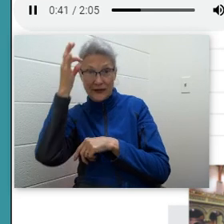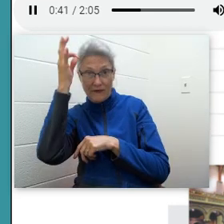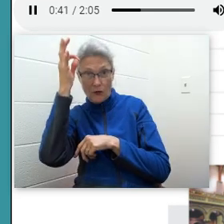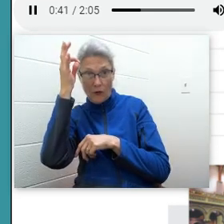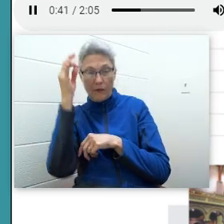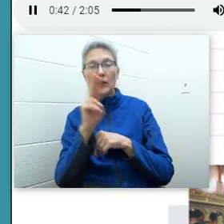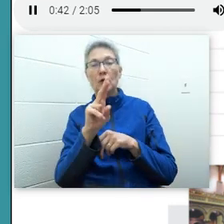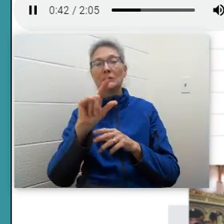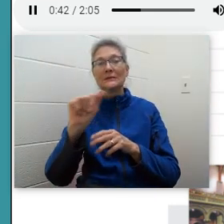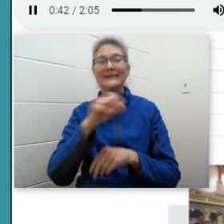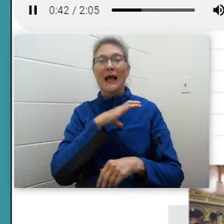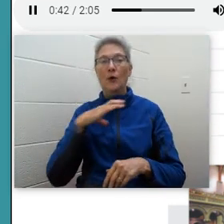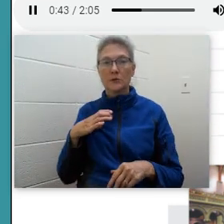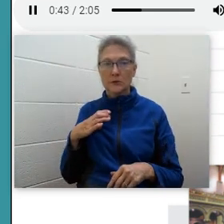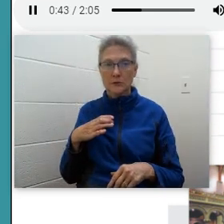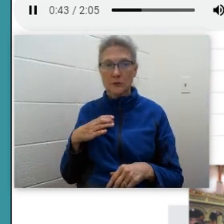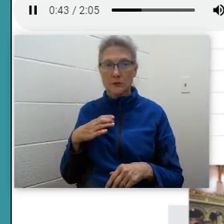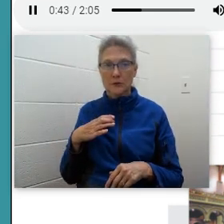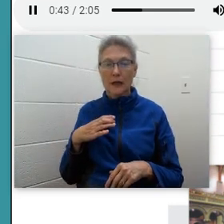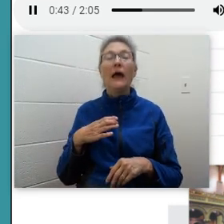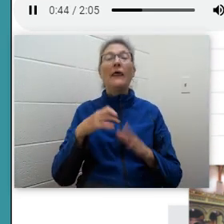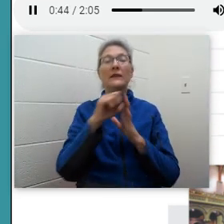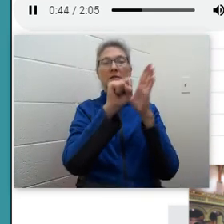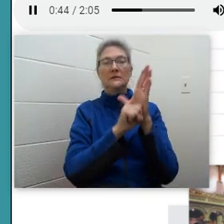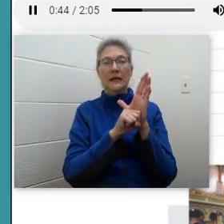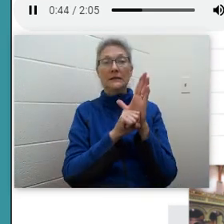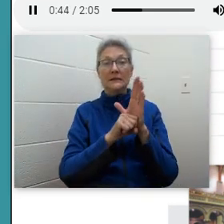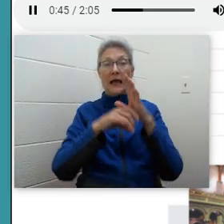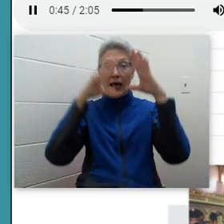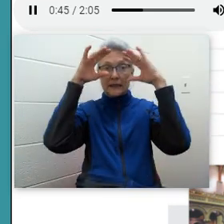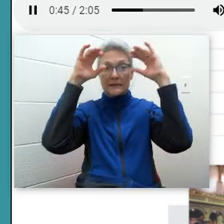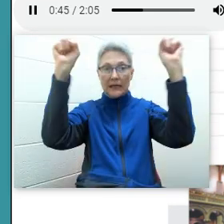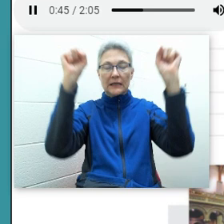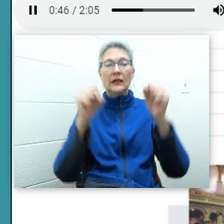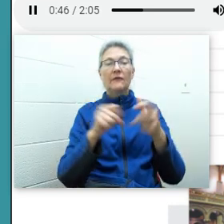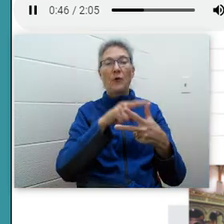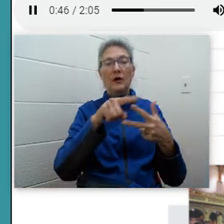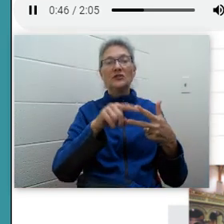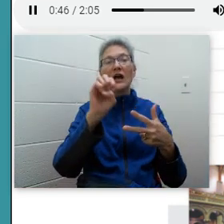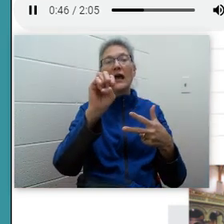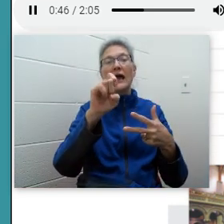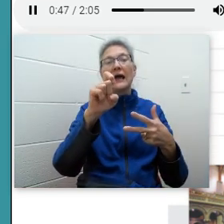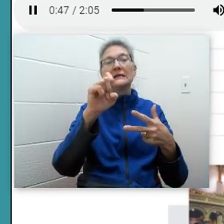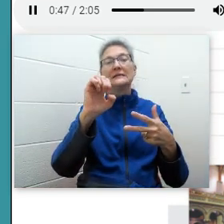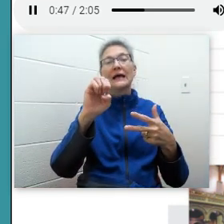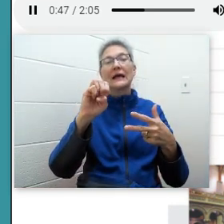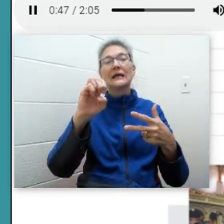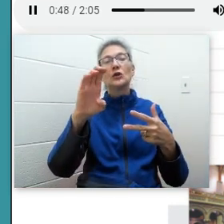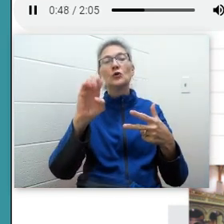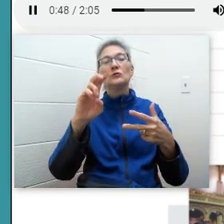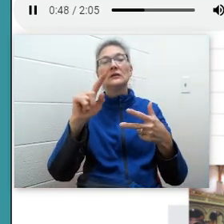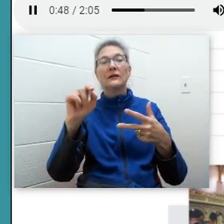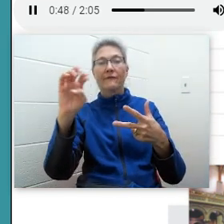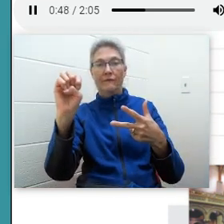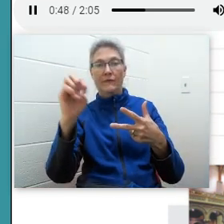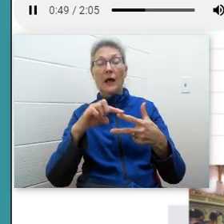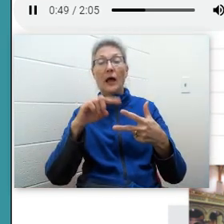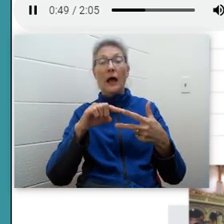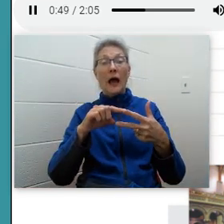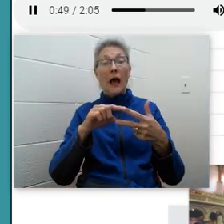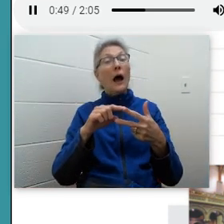States Congress. The state's executive branch carries out the laws passed by legislators. In